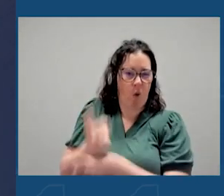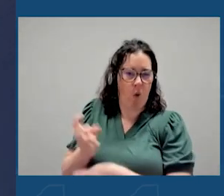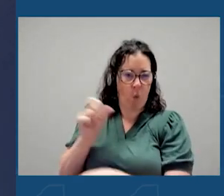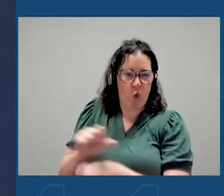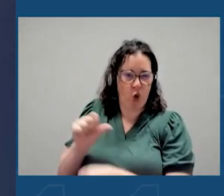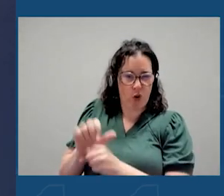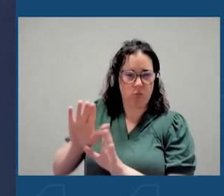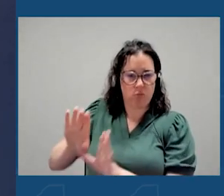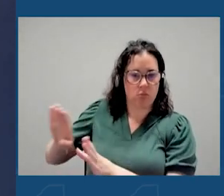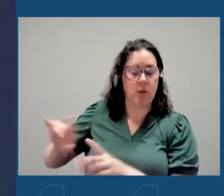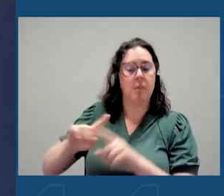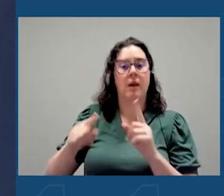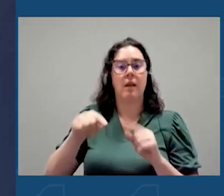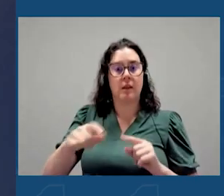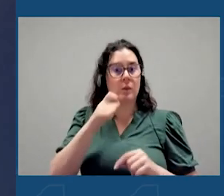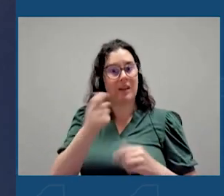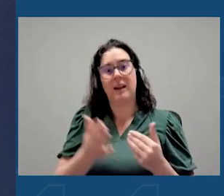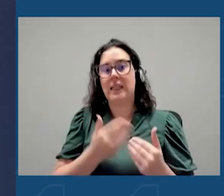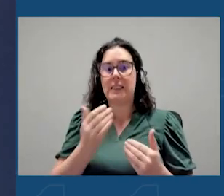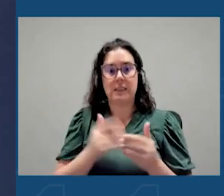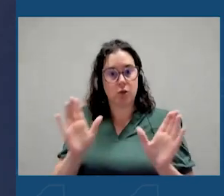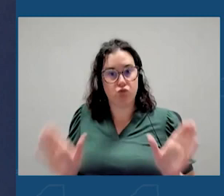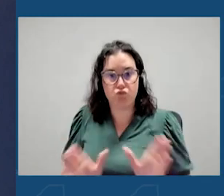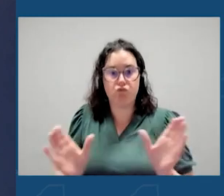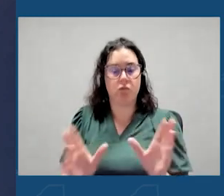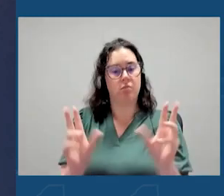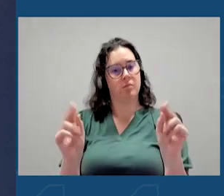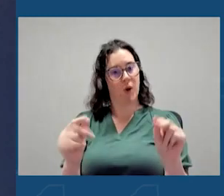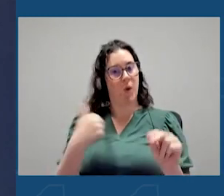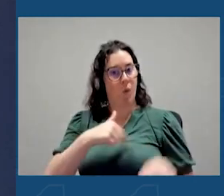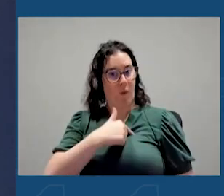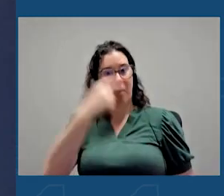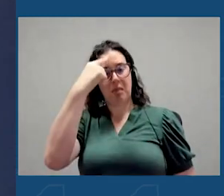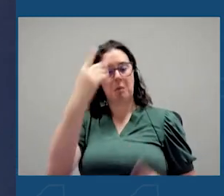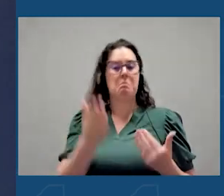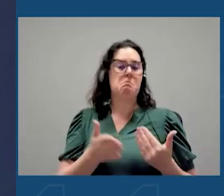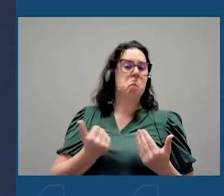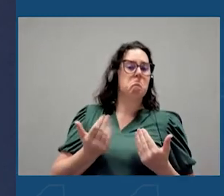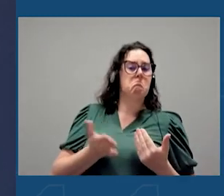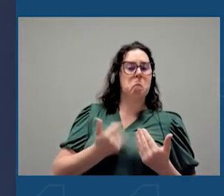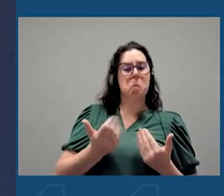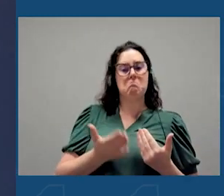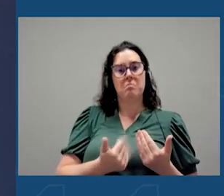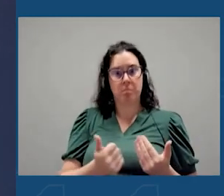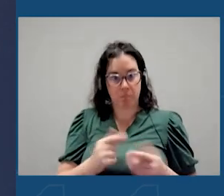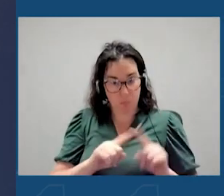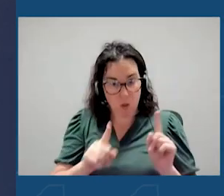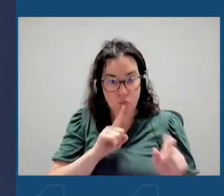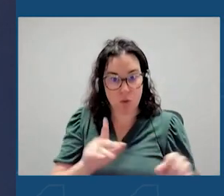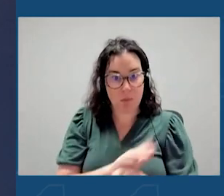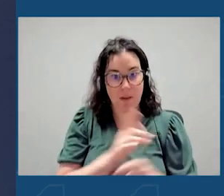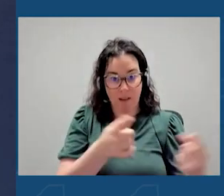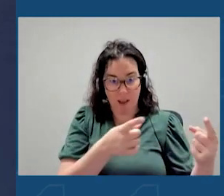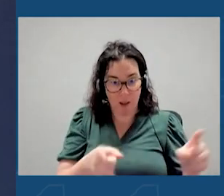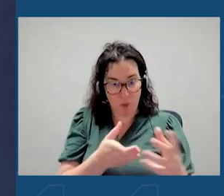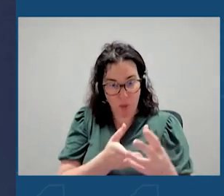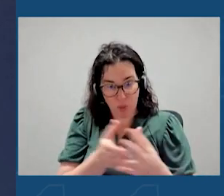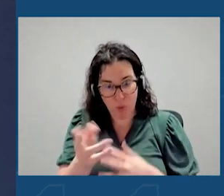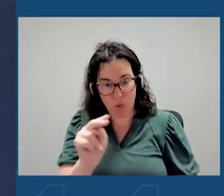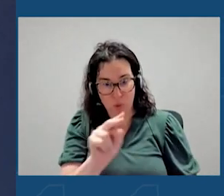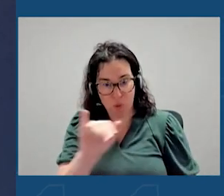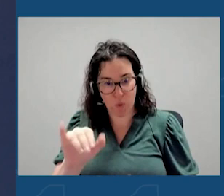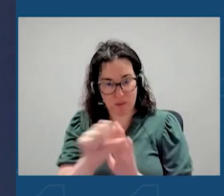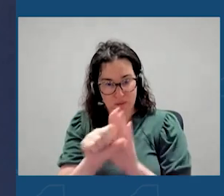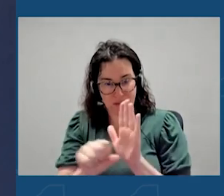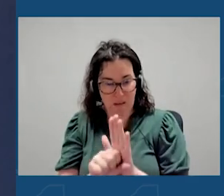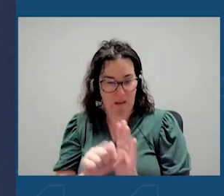was not an easy lift, my friends. While we think it was easy here in Western New York, getting it through the New York State Legislature,